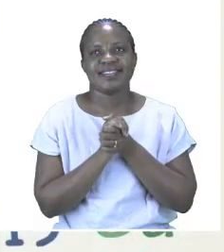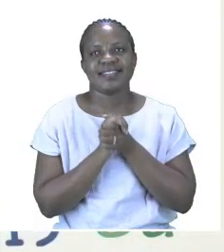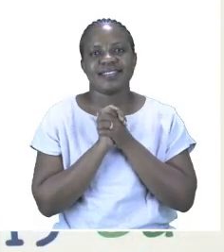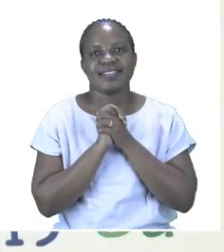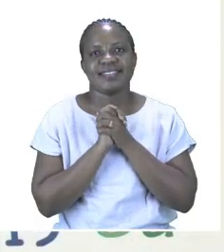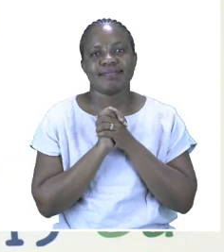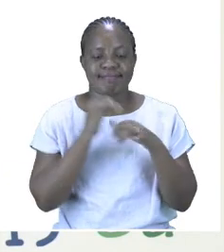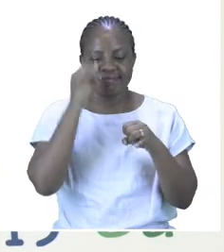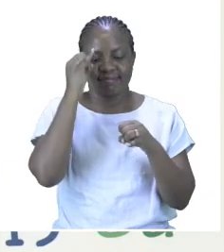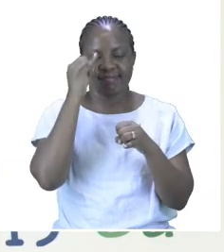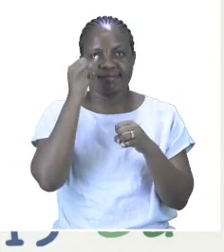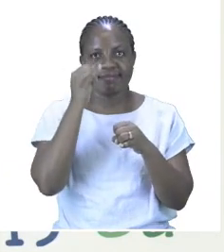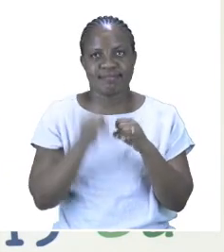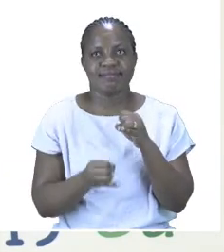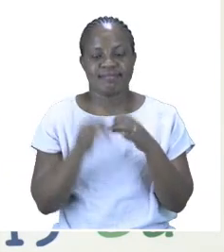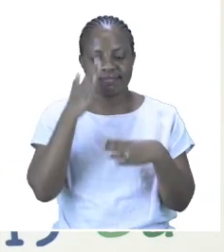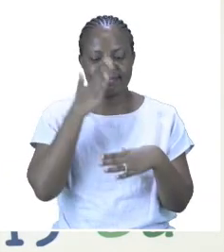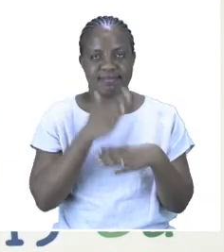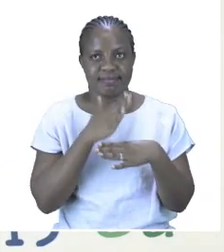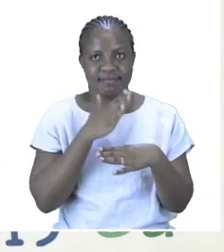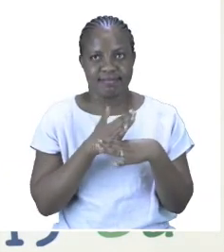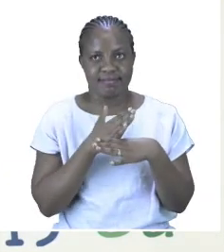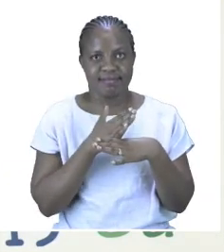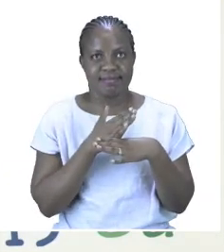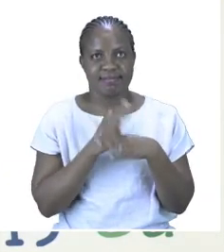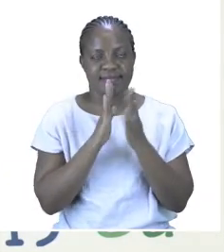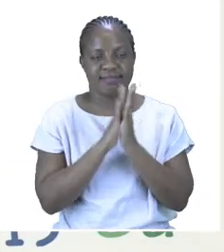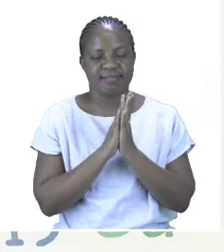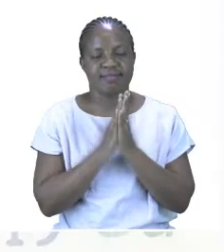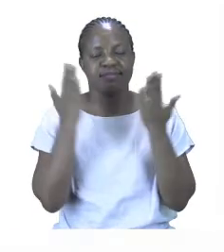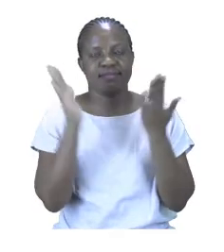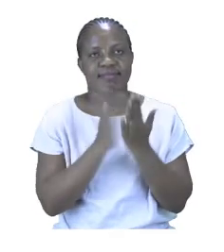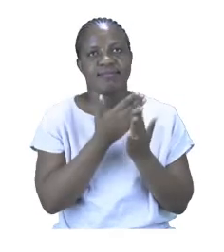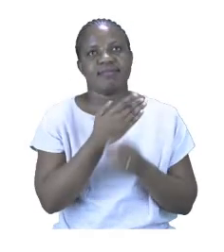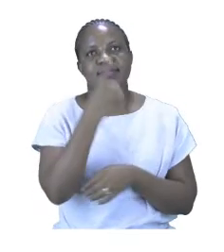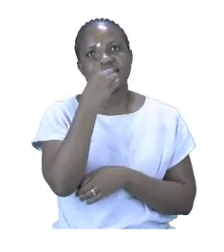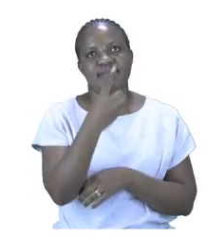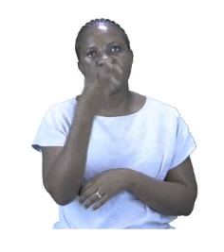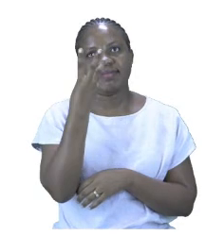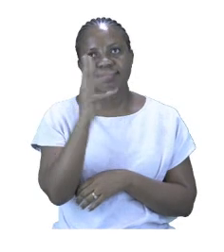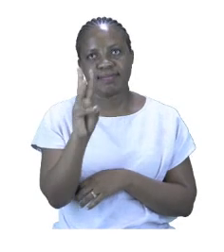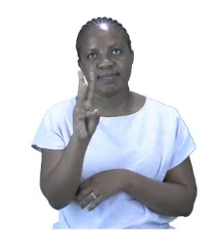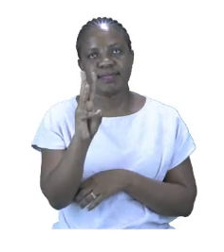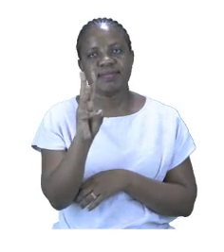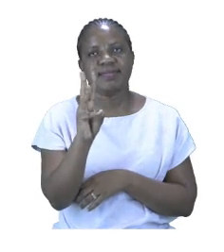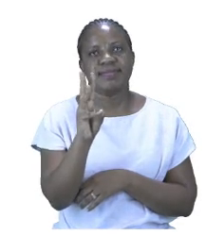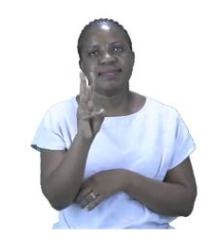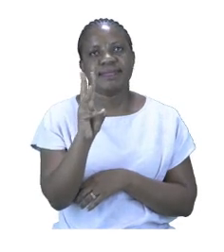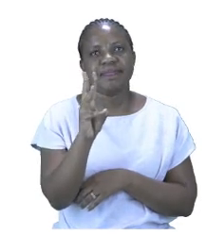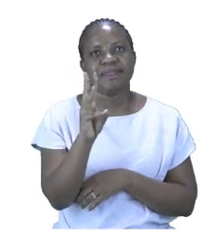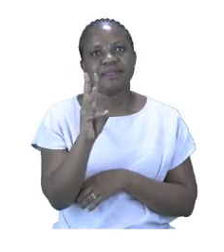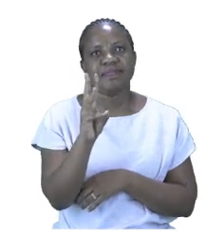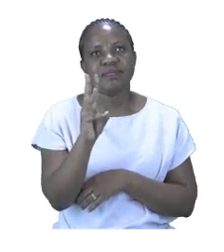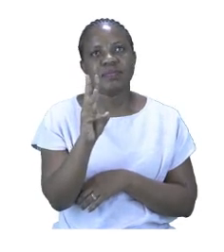Our last exercise for today is going to be found on page 16. On page 16, we